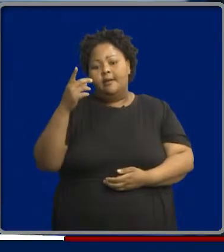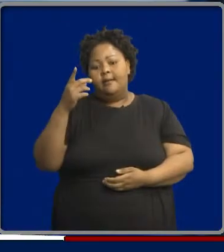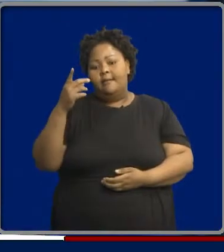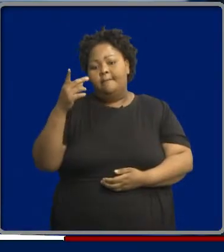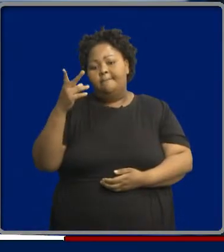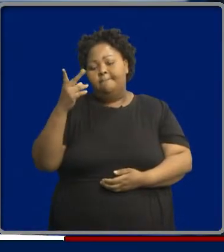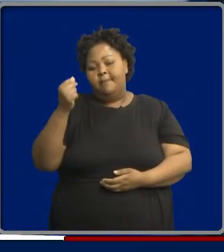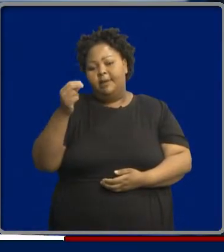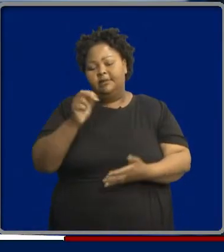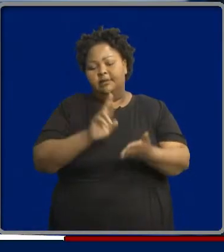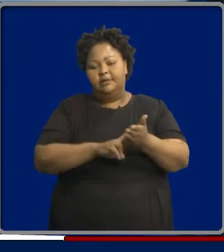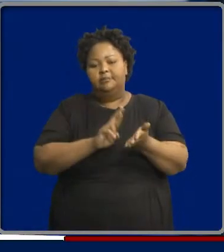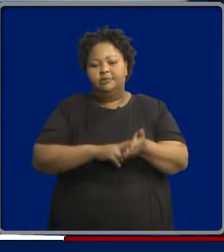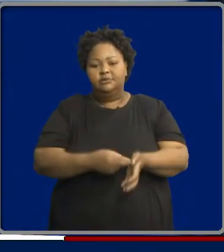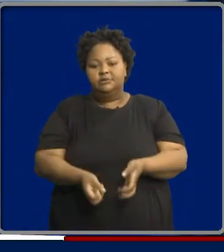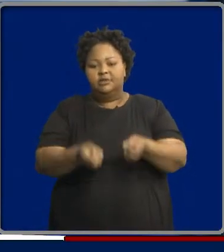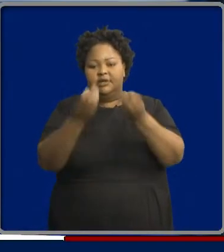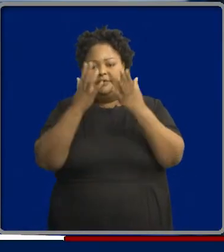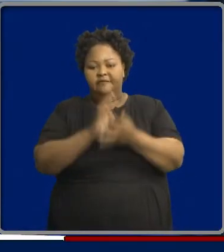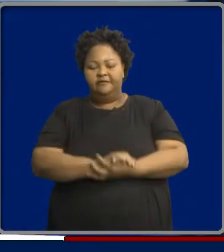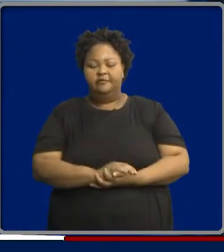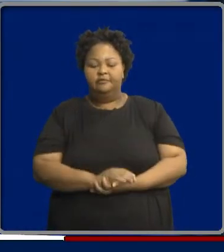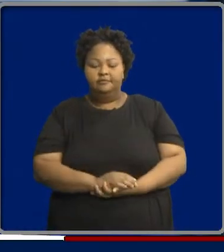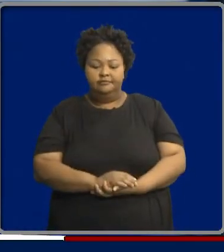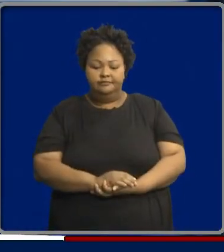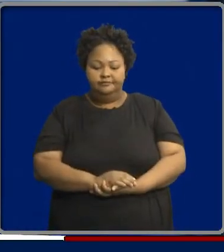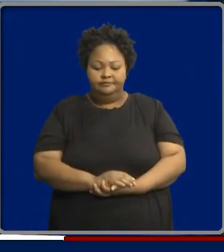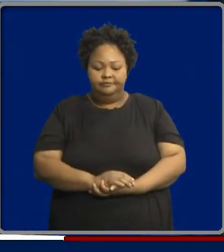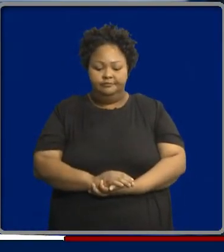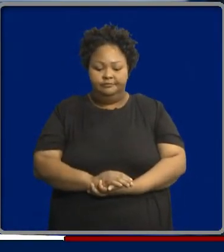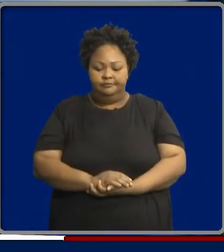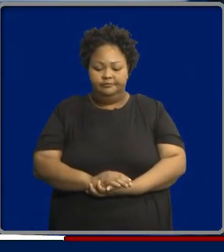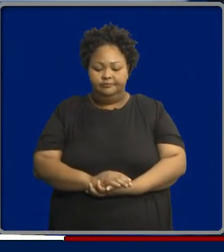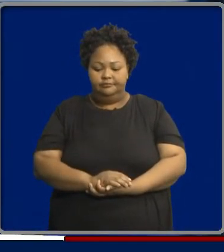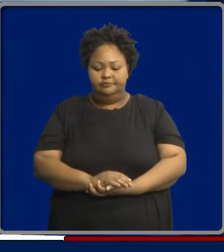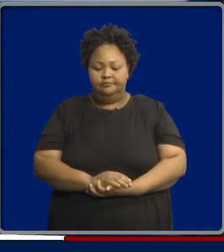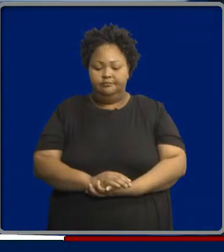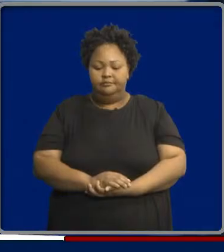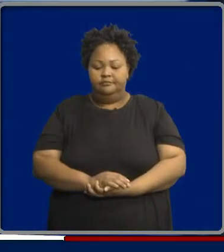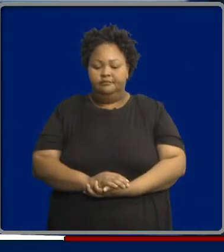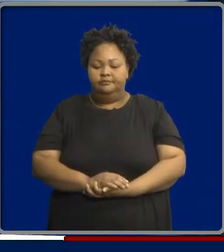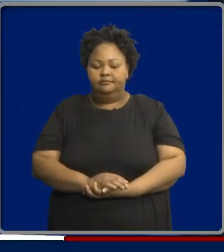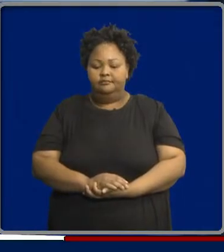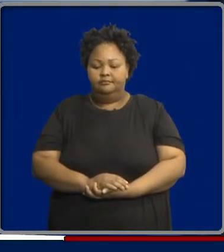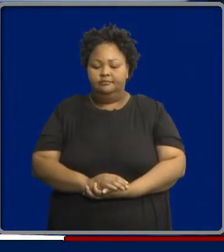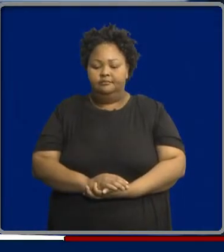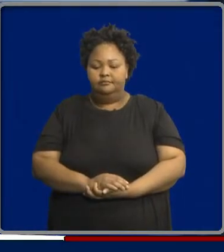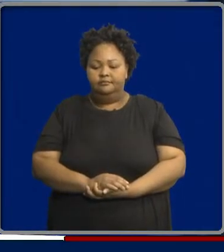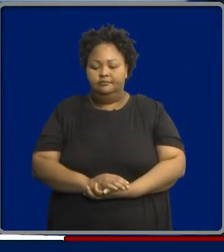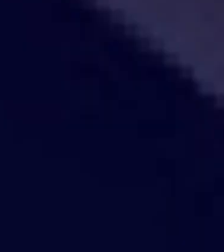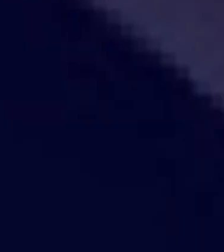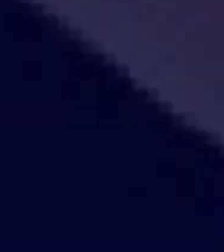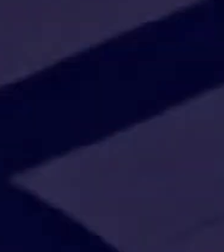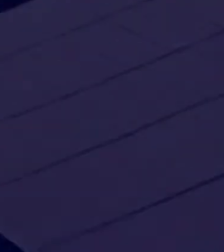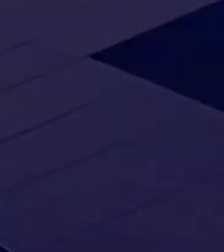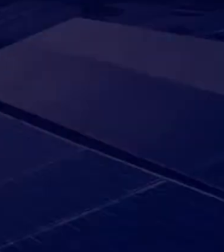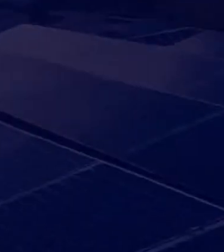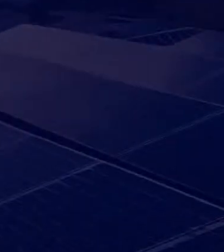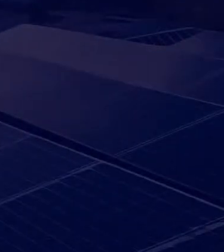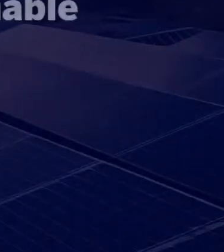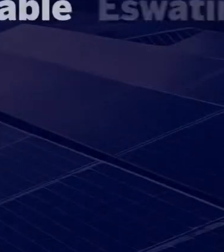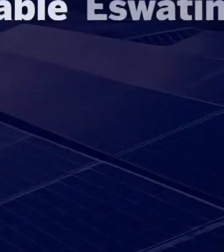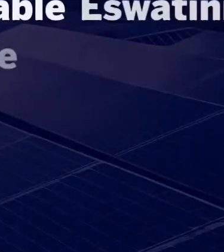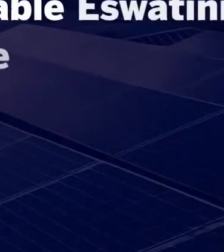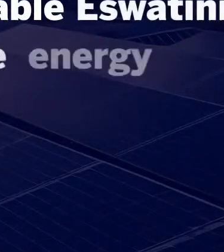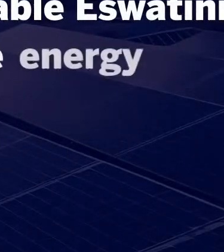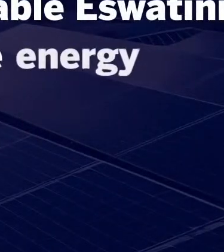business where we take a look at financial indicators to get a sense of how markets performed today in the Up Next financial report.